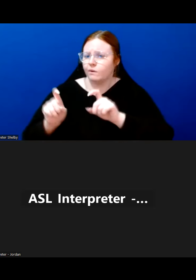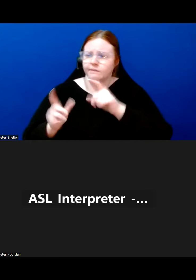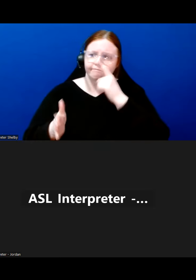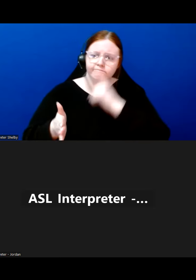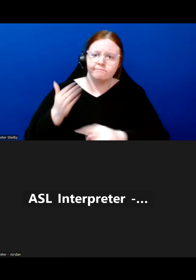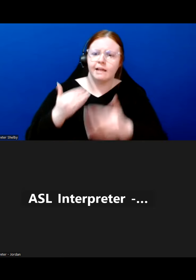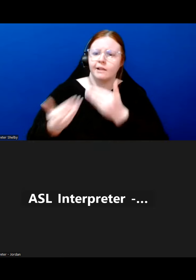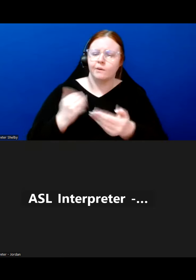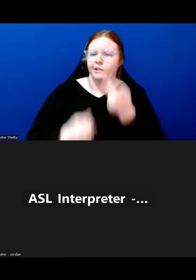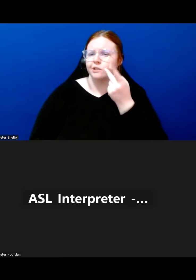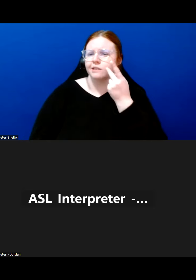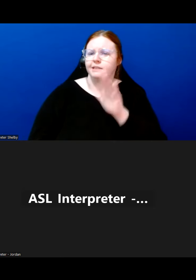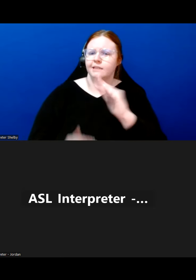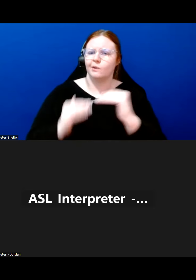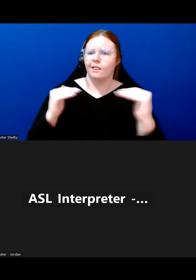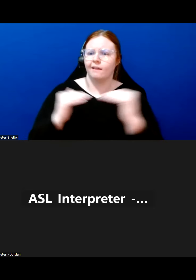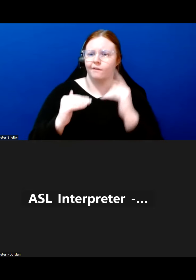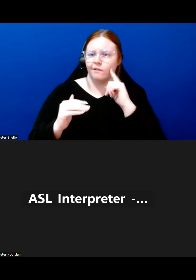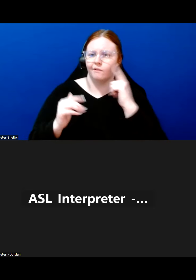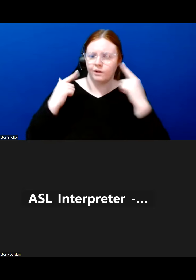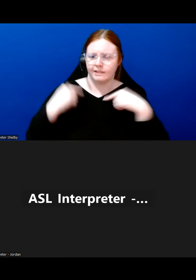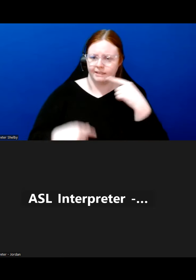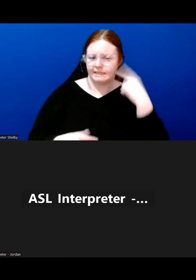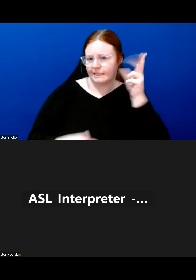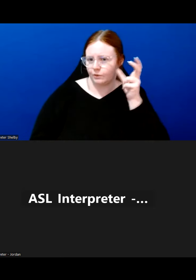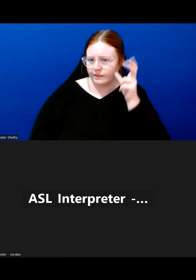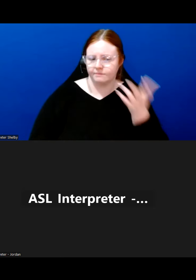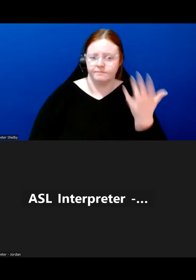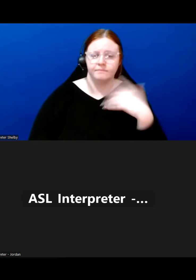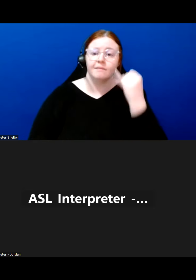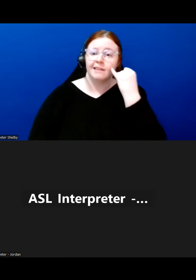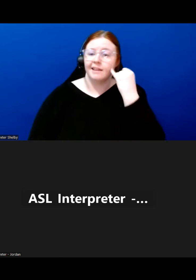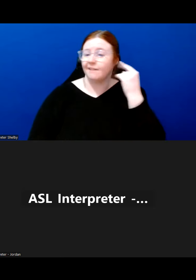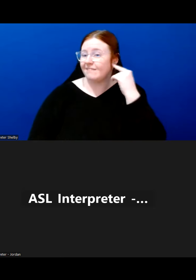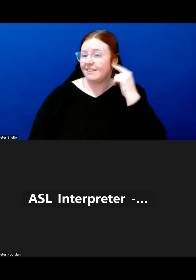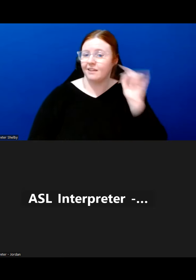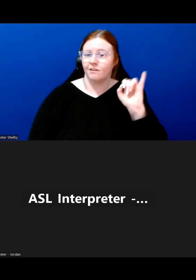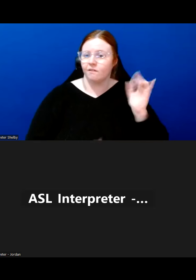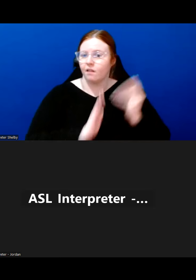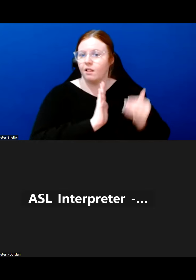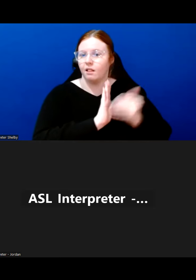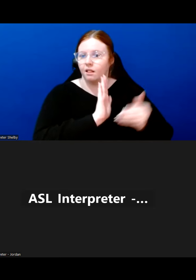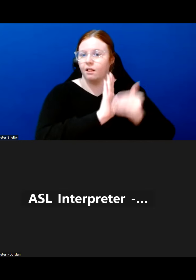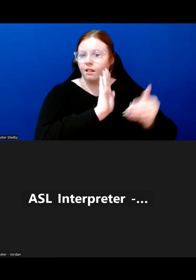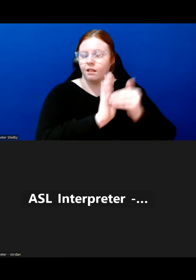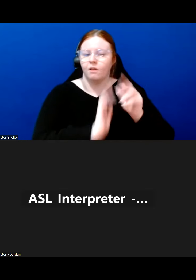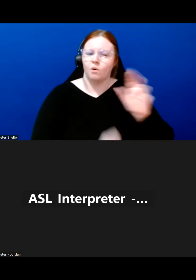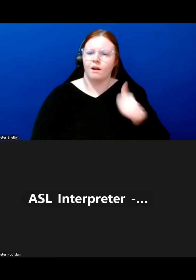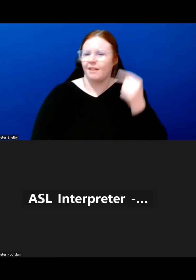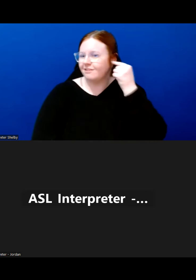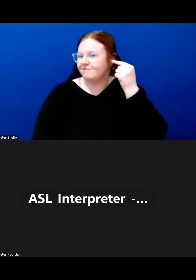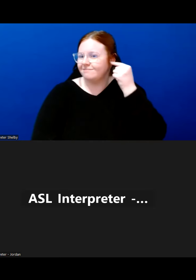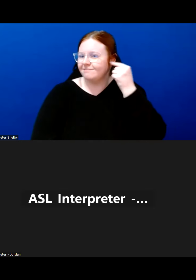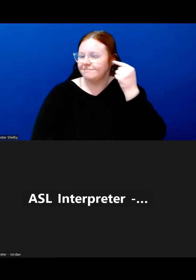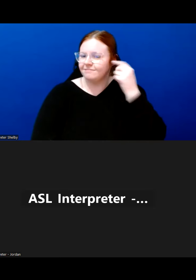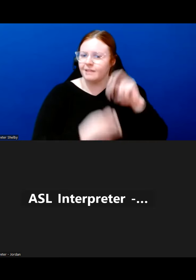sensitivity. If someone has a history of frequent ear infections or other middle ear conditions, that can